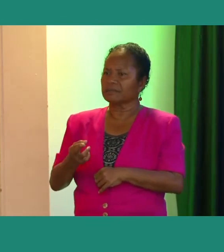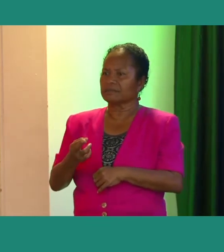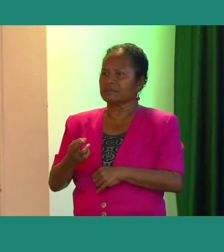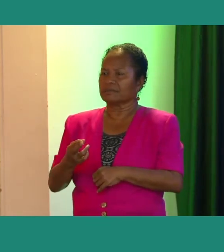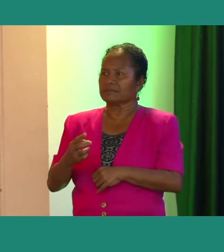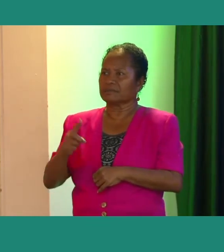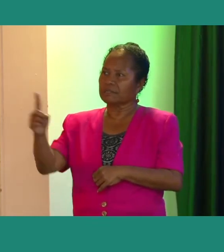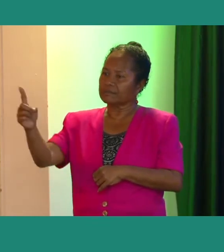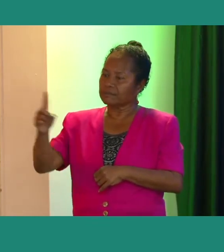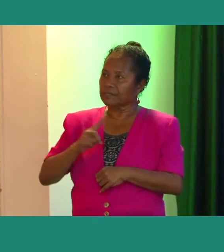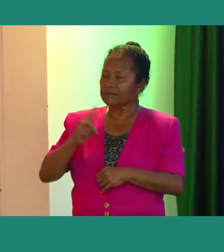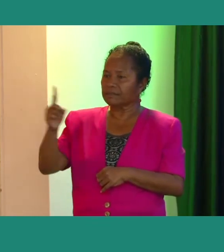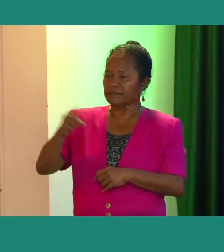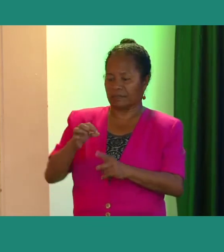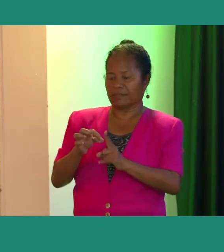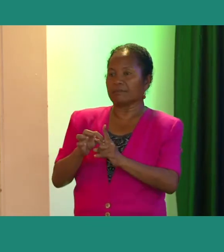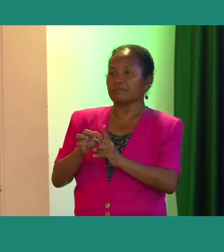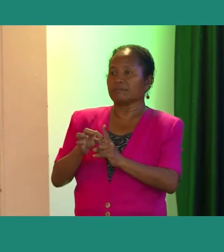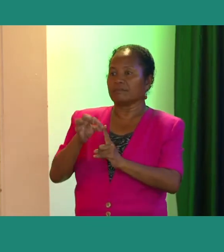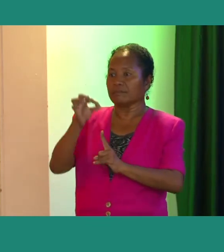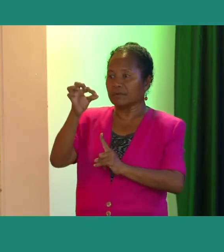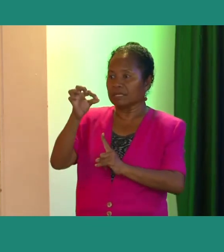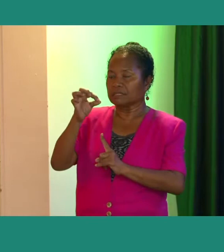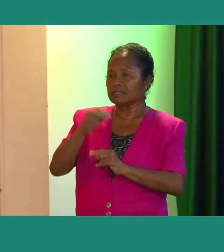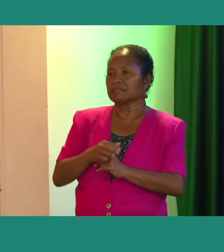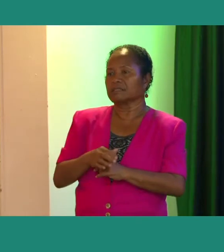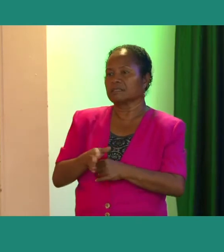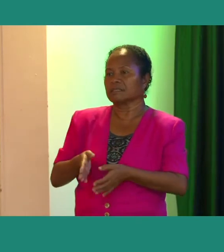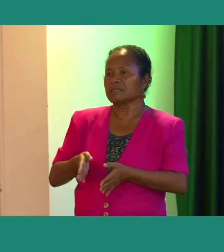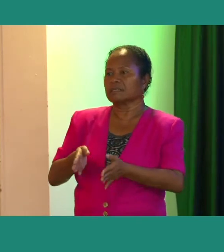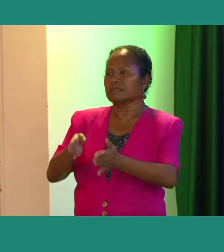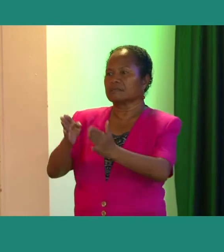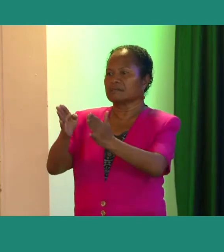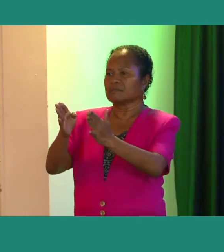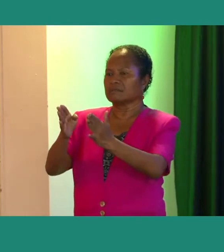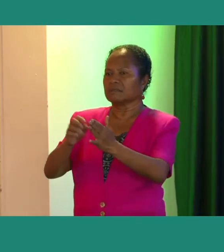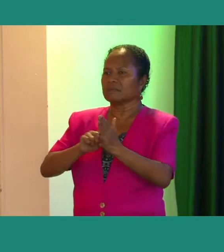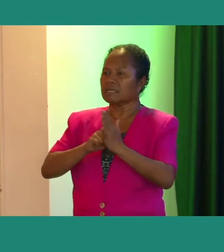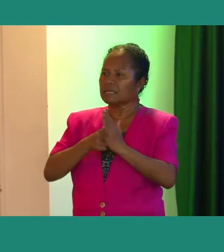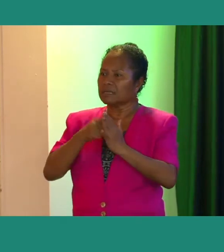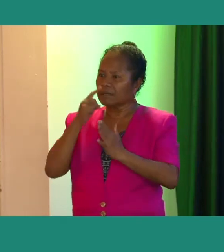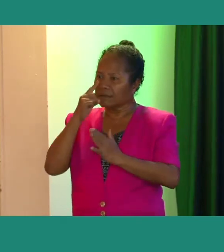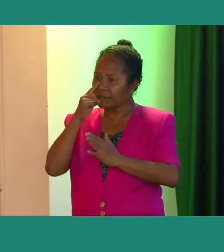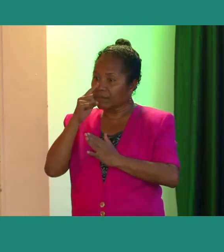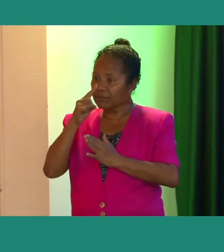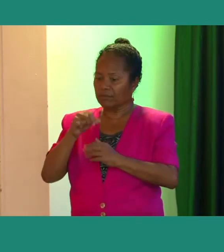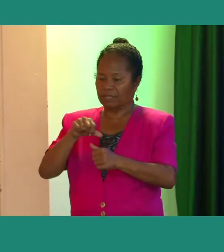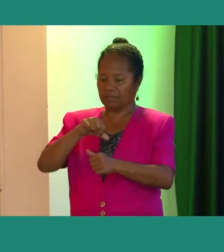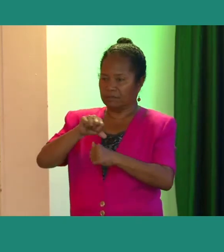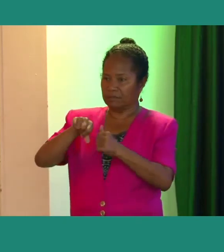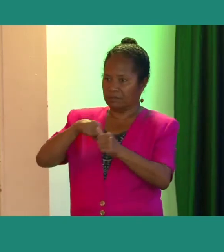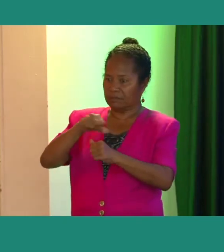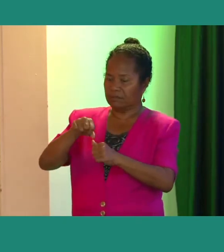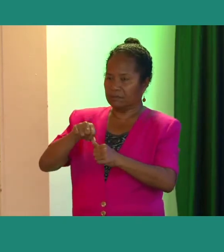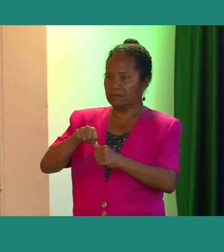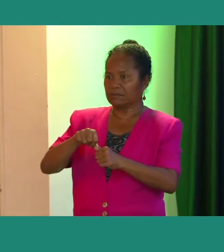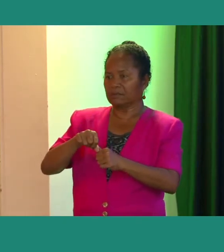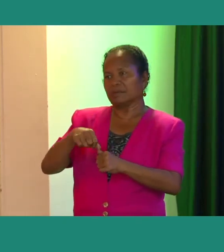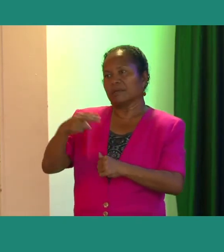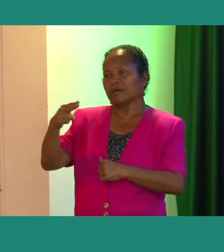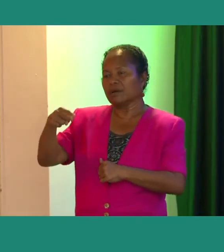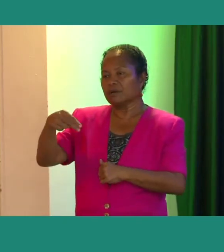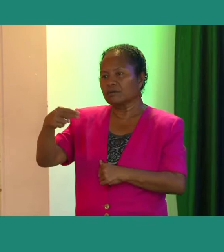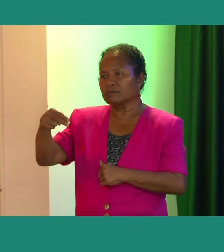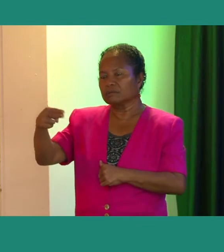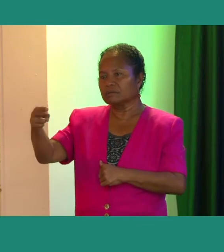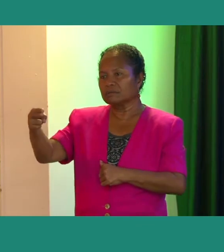such as policies and procedures, as well as key people within that organisation who are continuing